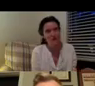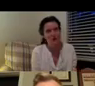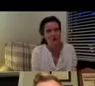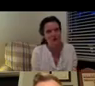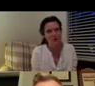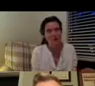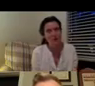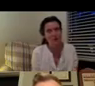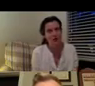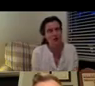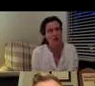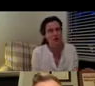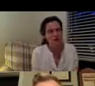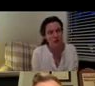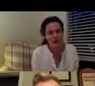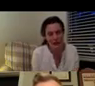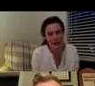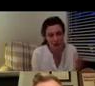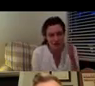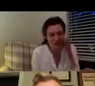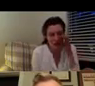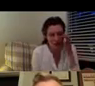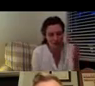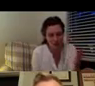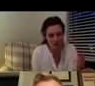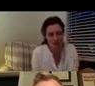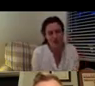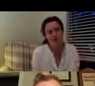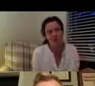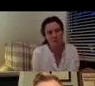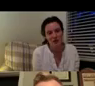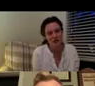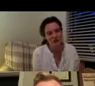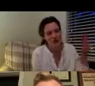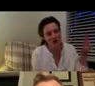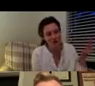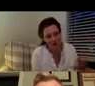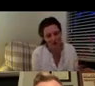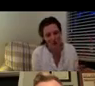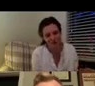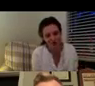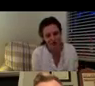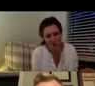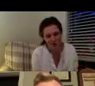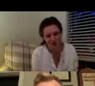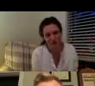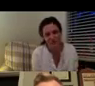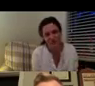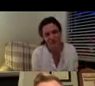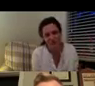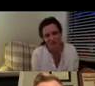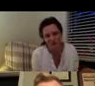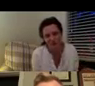sort of the controlling agent opportunity would be to have a Christ presence